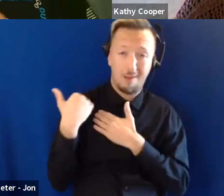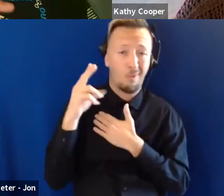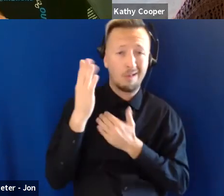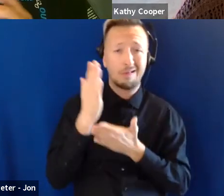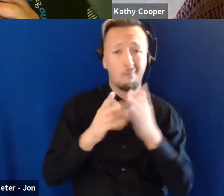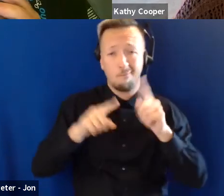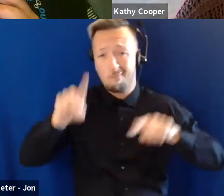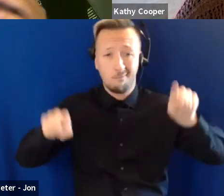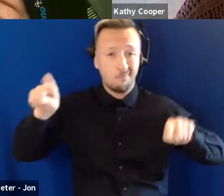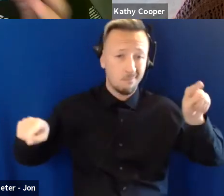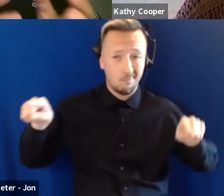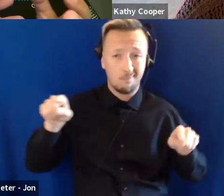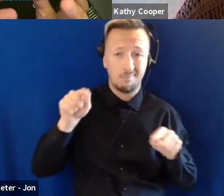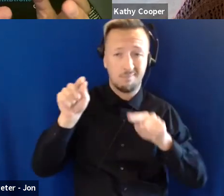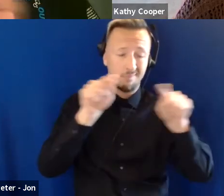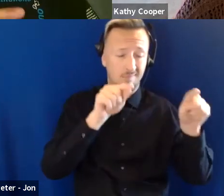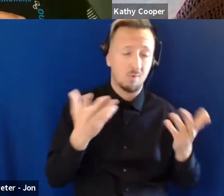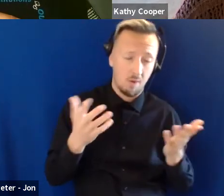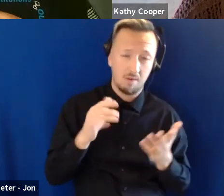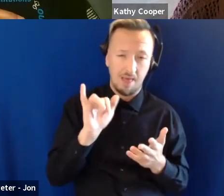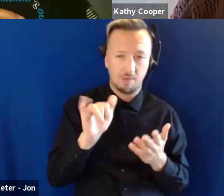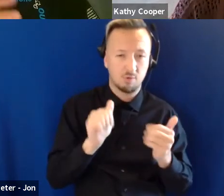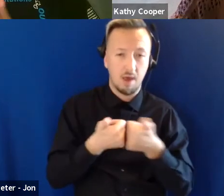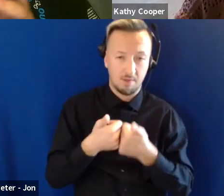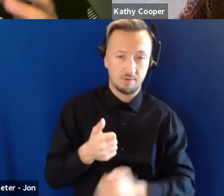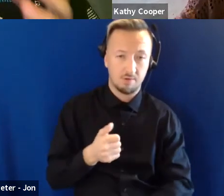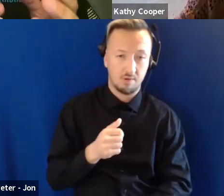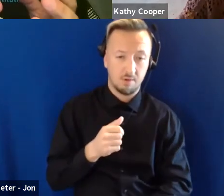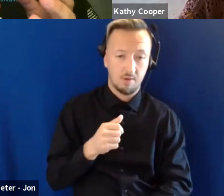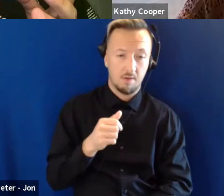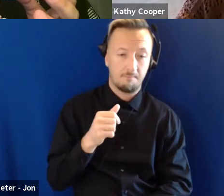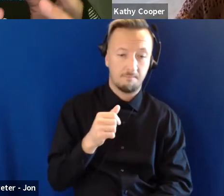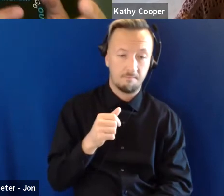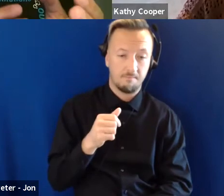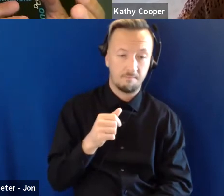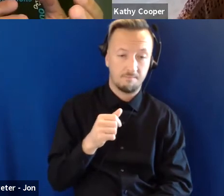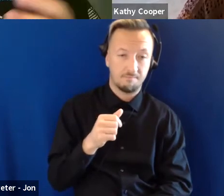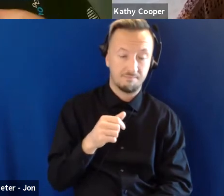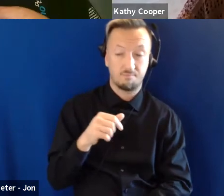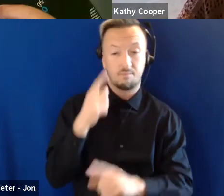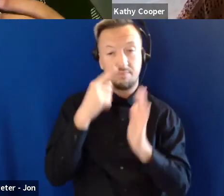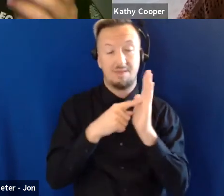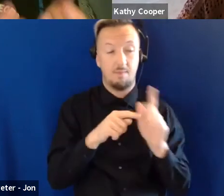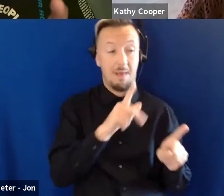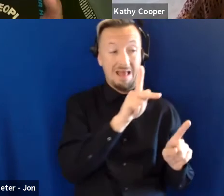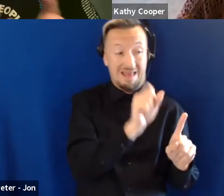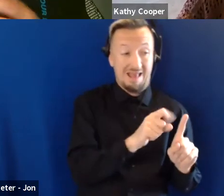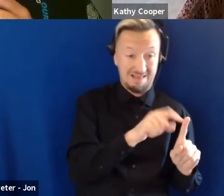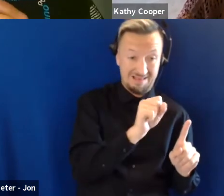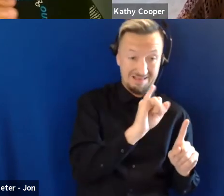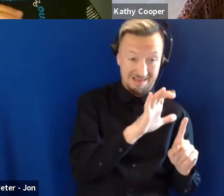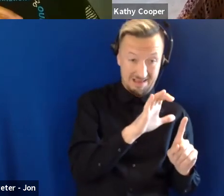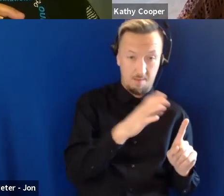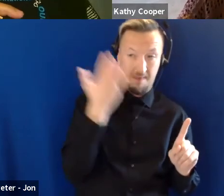know, and so, for example, you know, the SILC in Kansas, when Shannon was